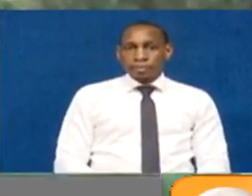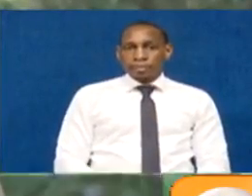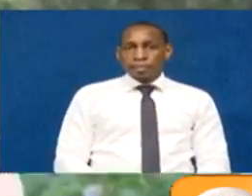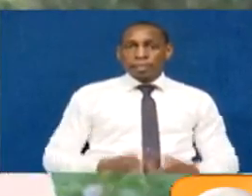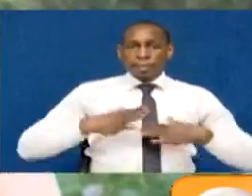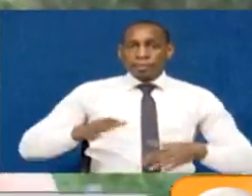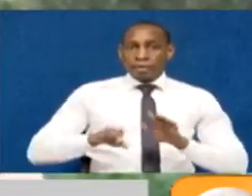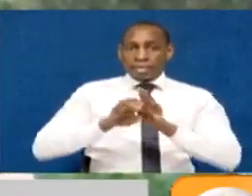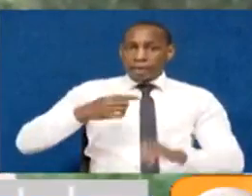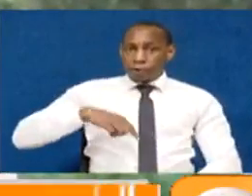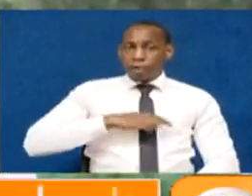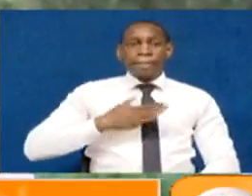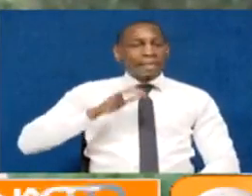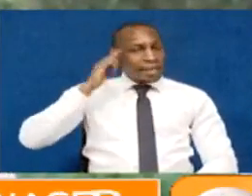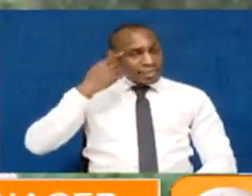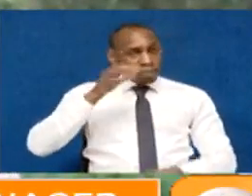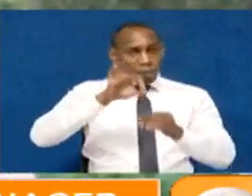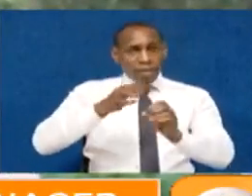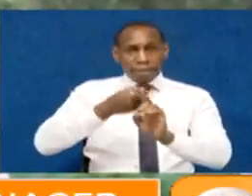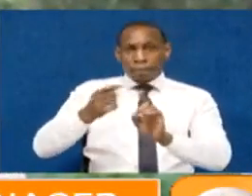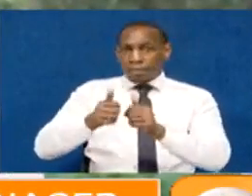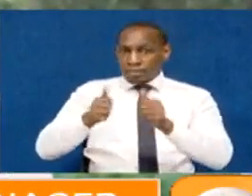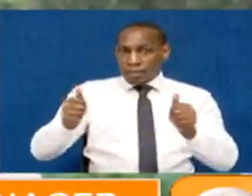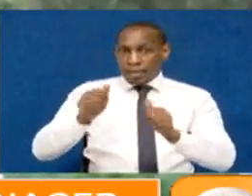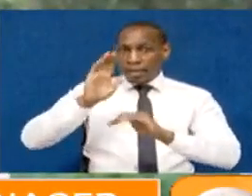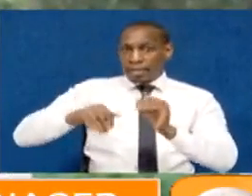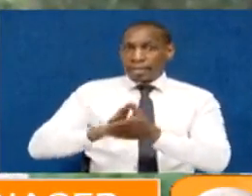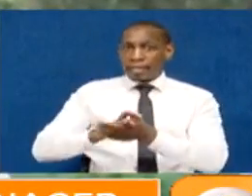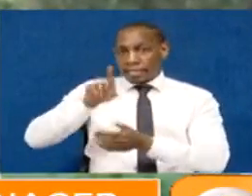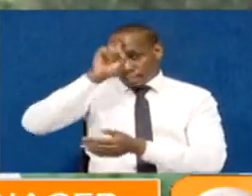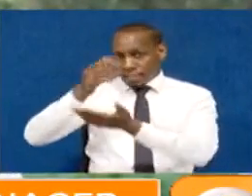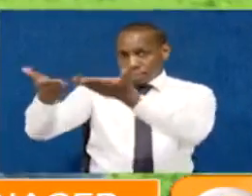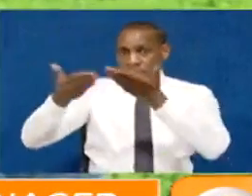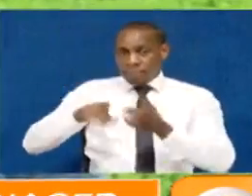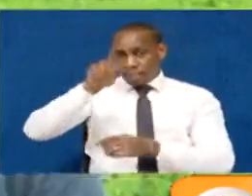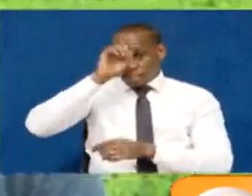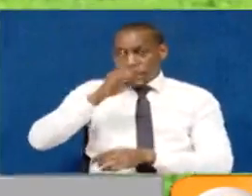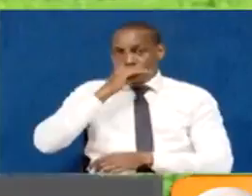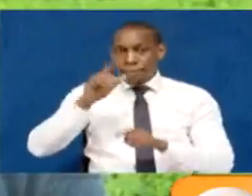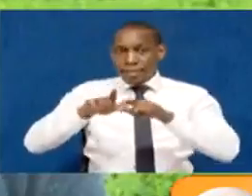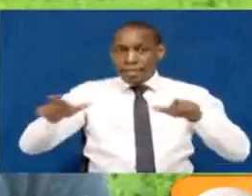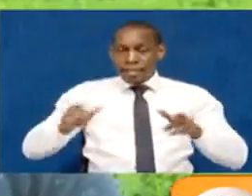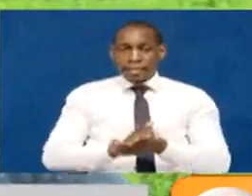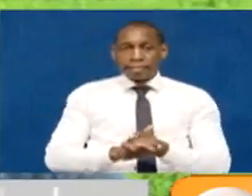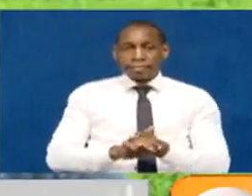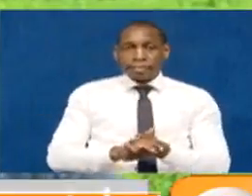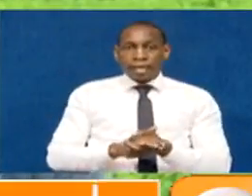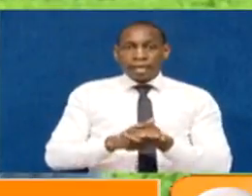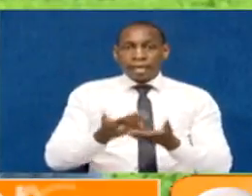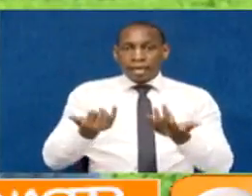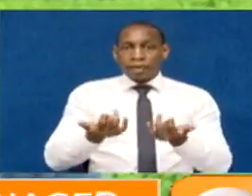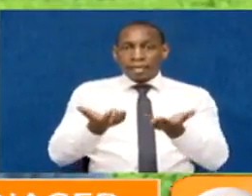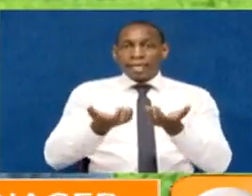kama sisi nafikiri tukekuza viazi vizuri kuliko zenye zinatoka Egypt. Egypt ni desert. This calls for partnership because